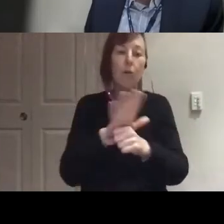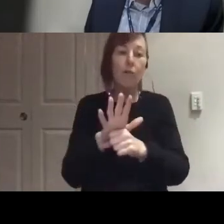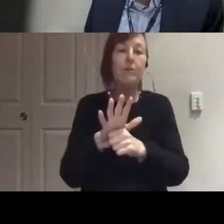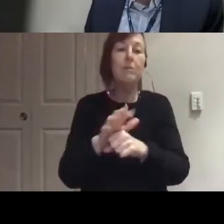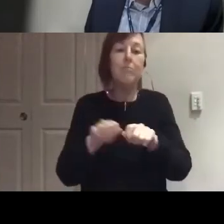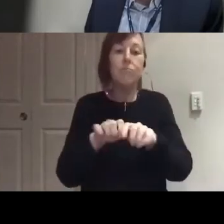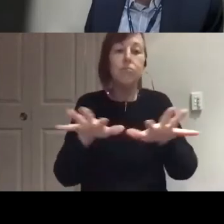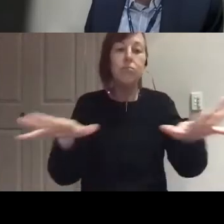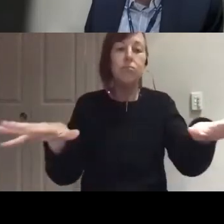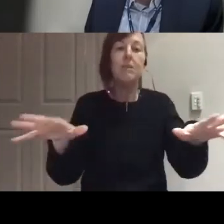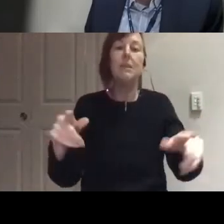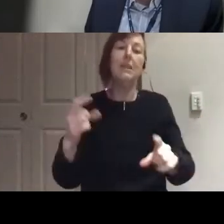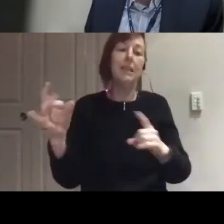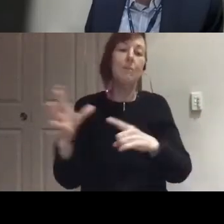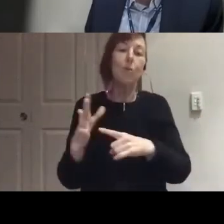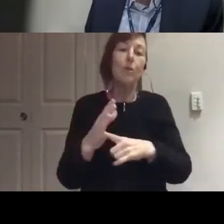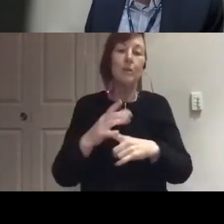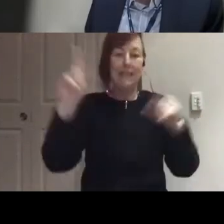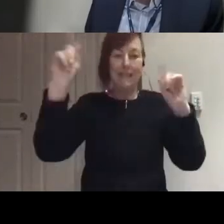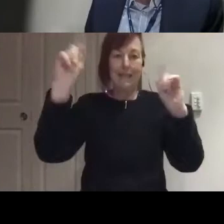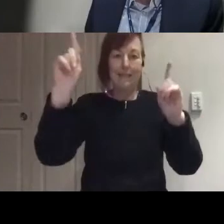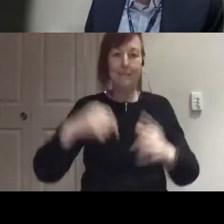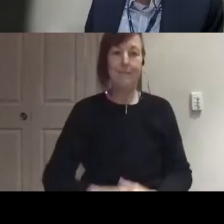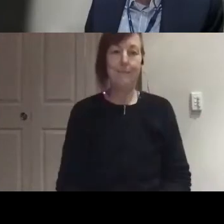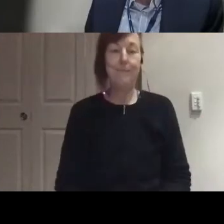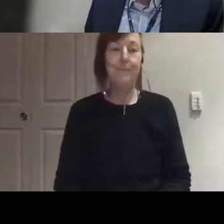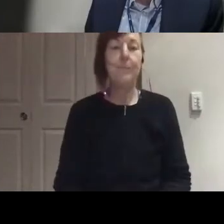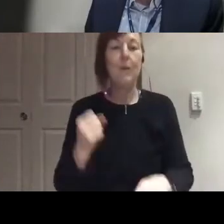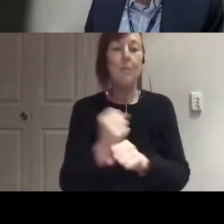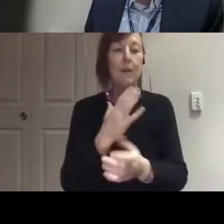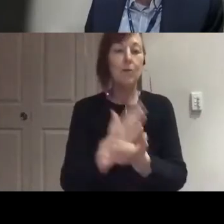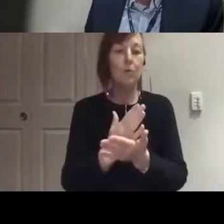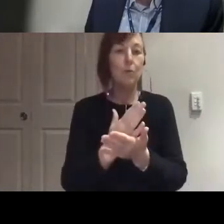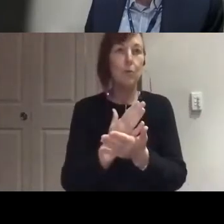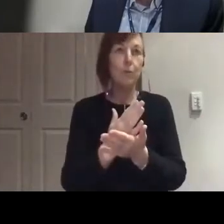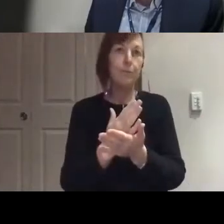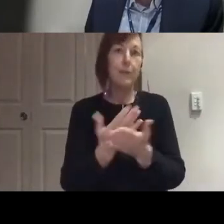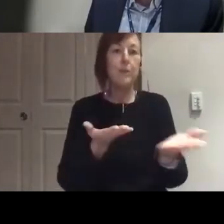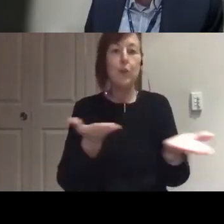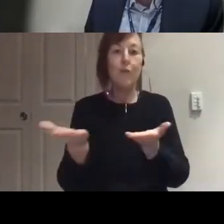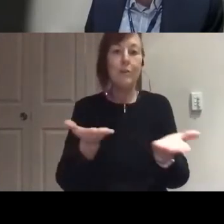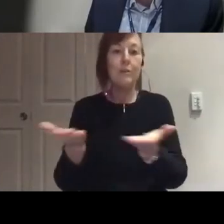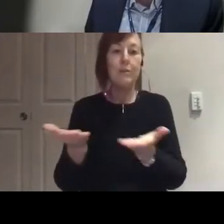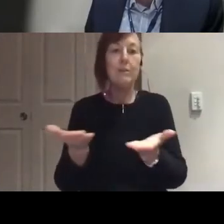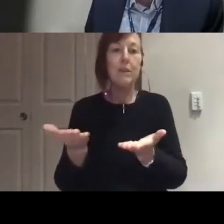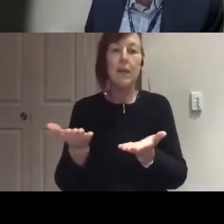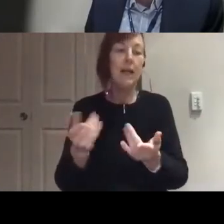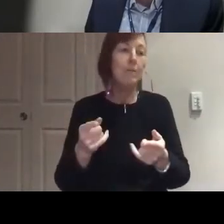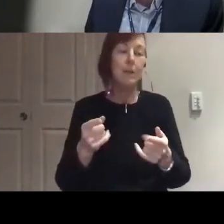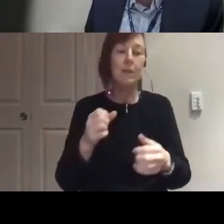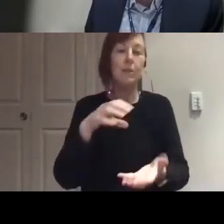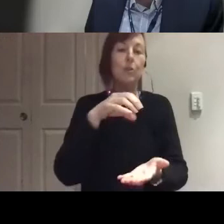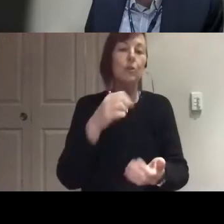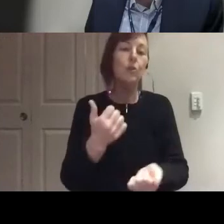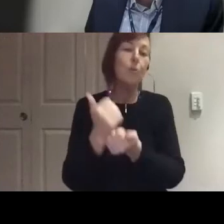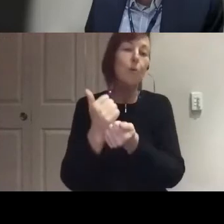really focused on maintaining those critical services to the community from our hospital sites and mental health services,